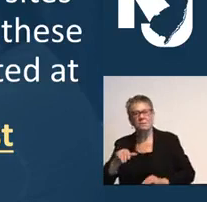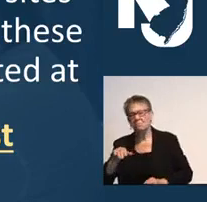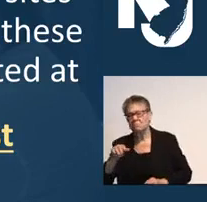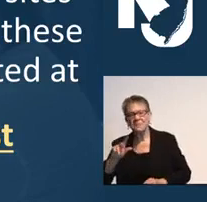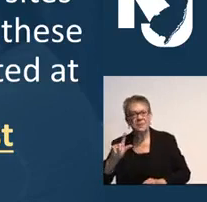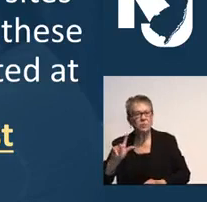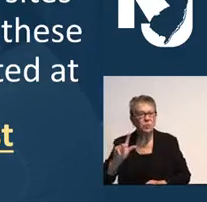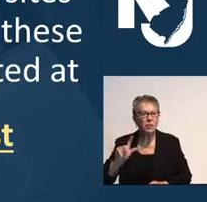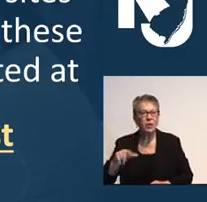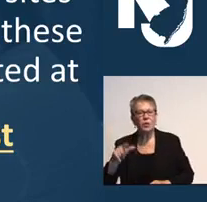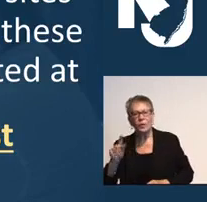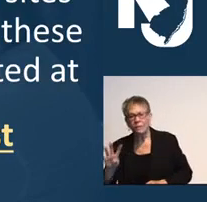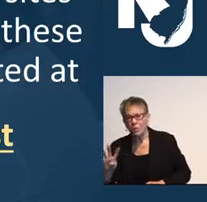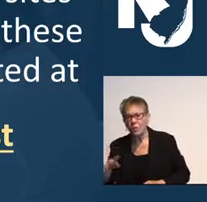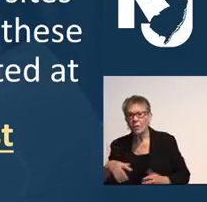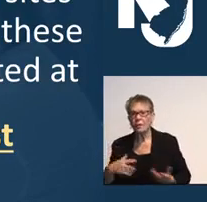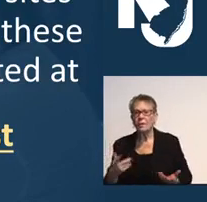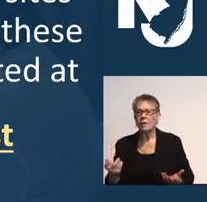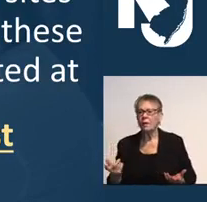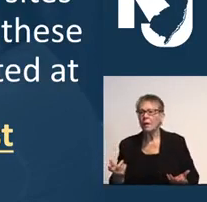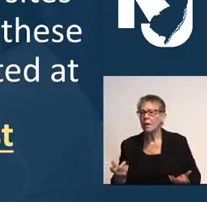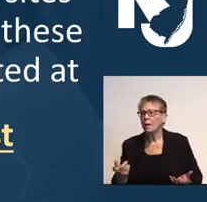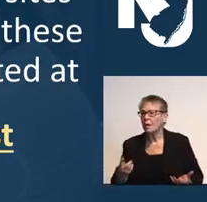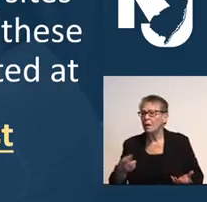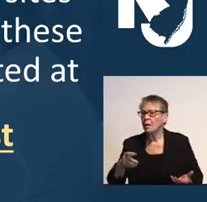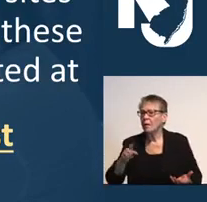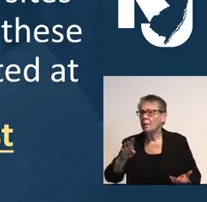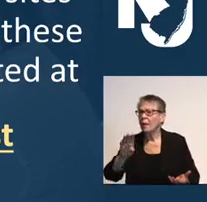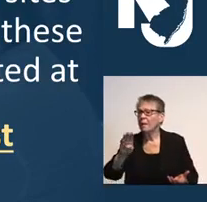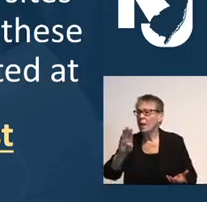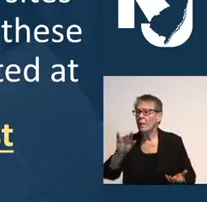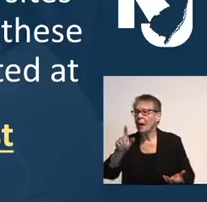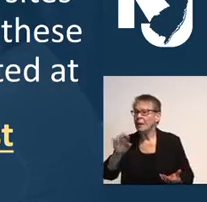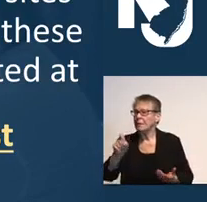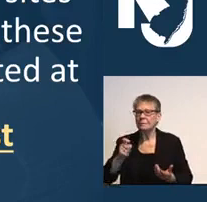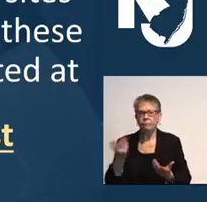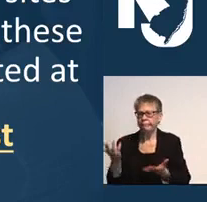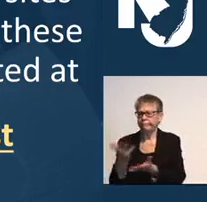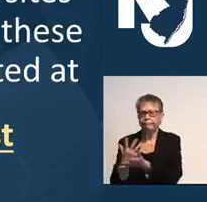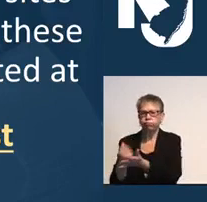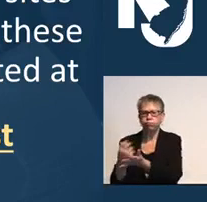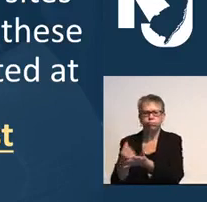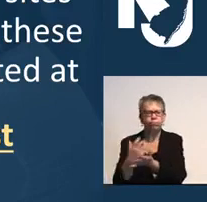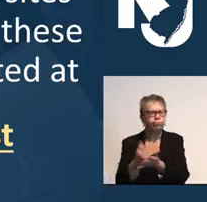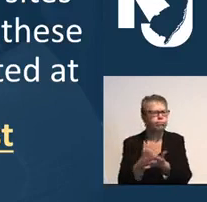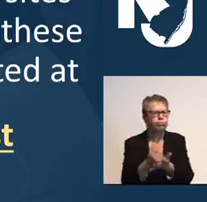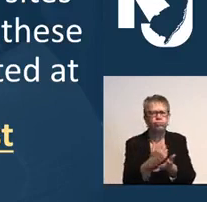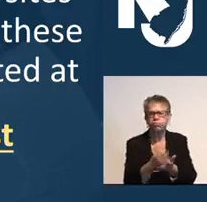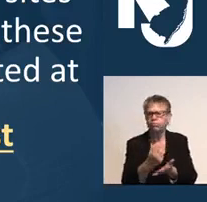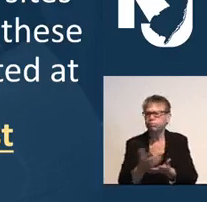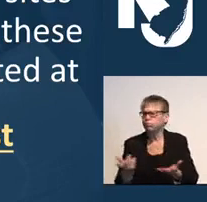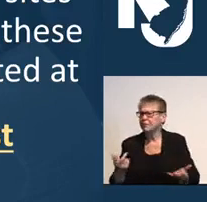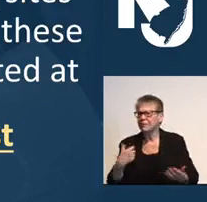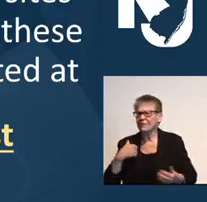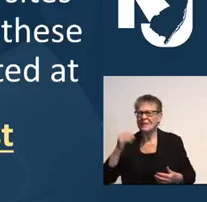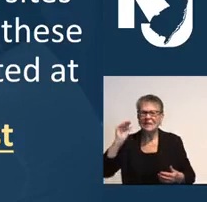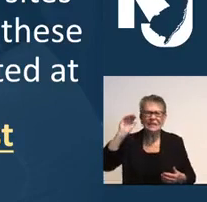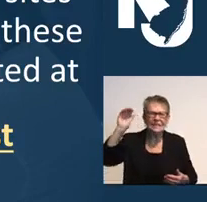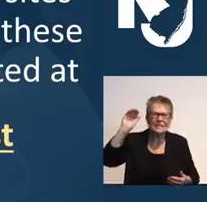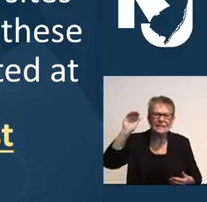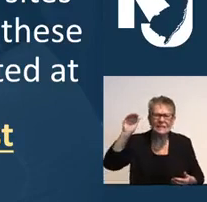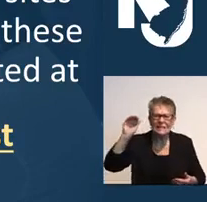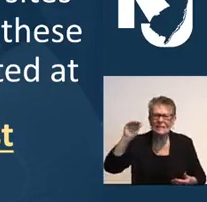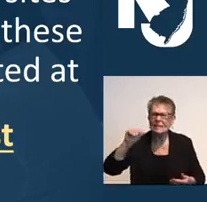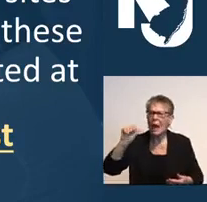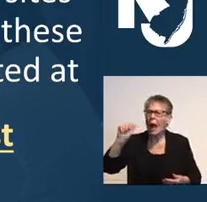that is in short supply. And we have reached out to Abbott, and they expect their inventory to increase in the next 2 to 3